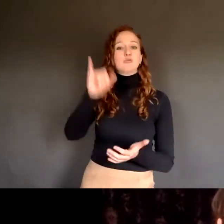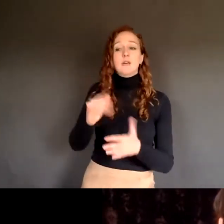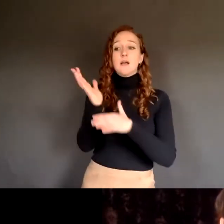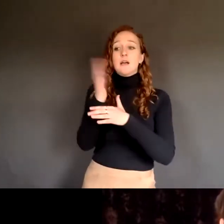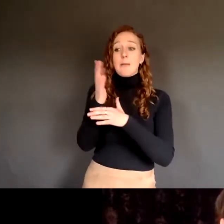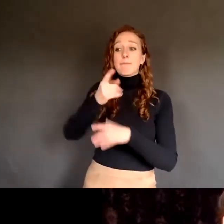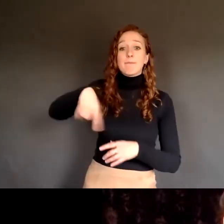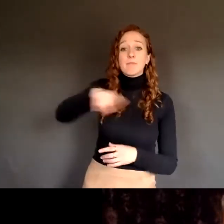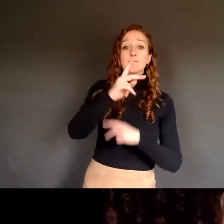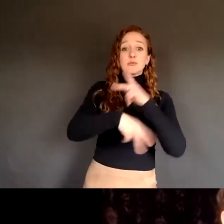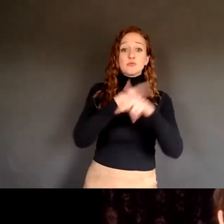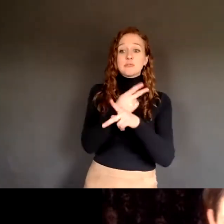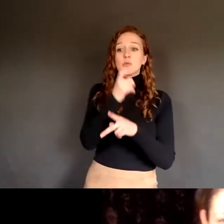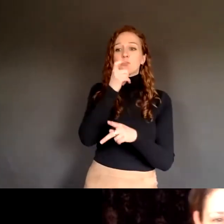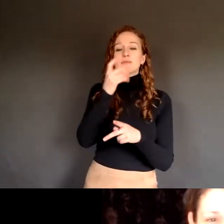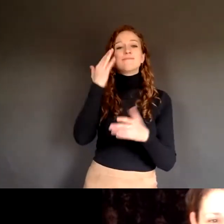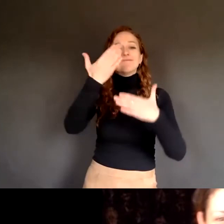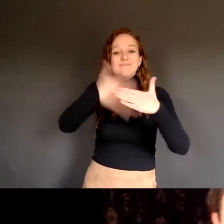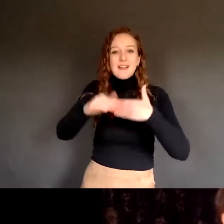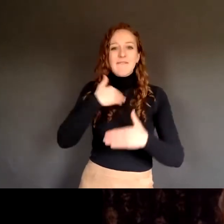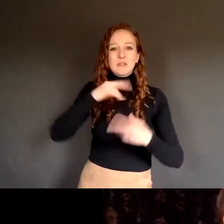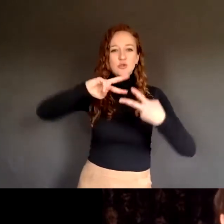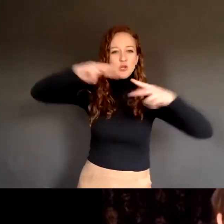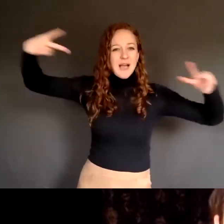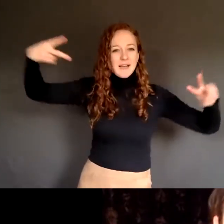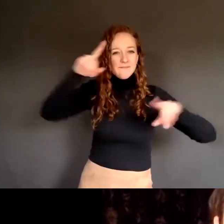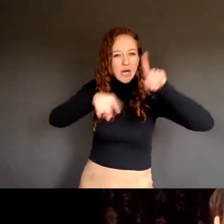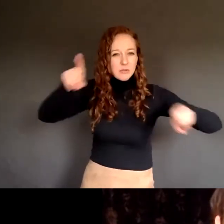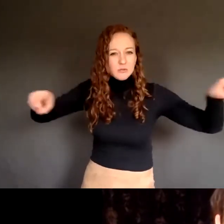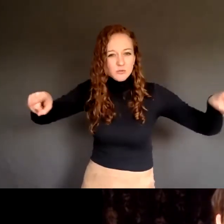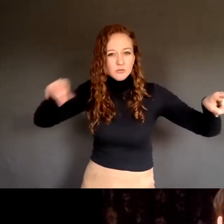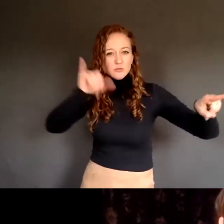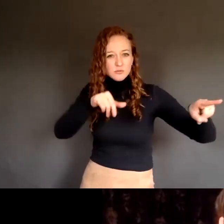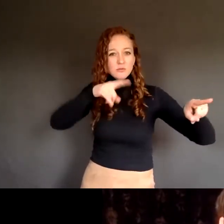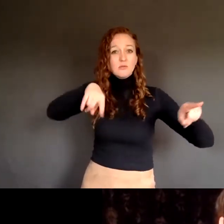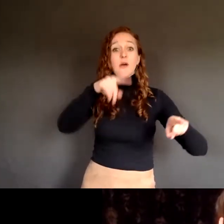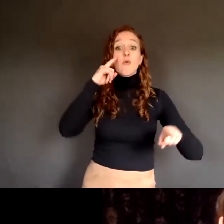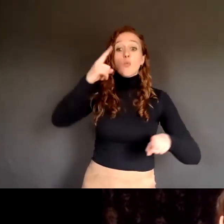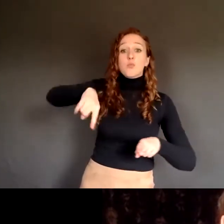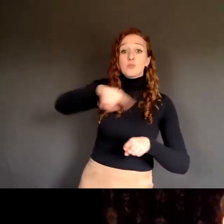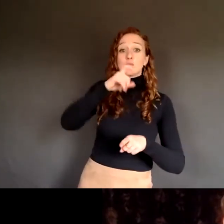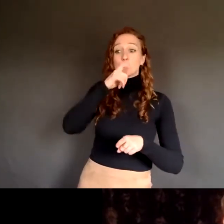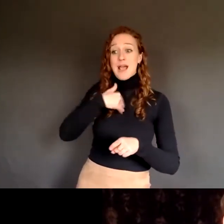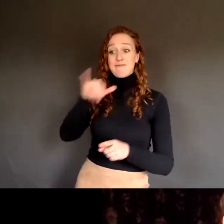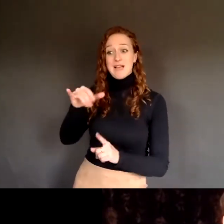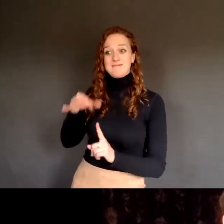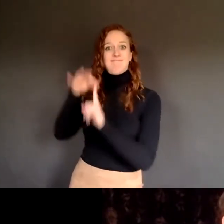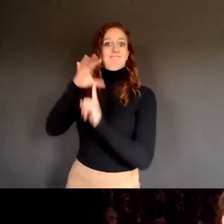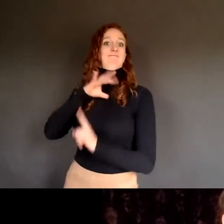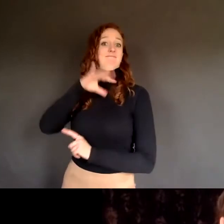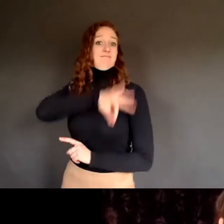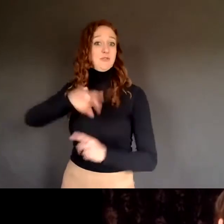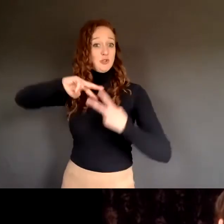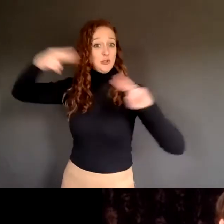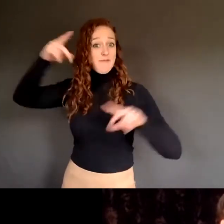of hundreds, 400, 500 years before we can start to see those things. So I would say we might be able to look at DNA,